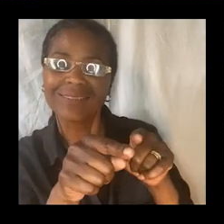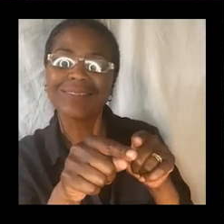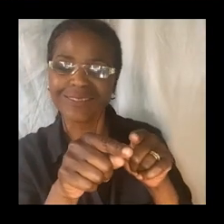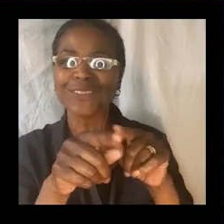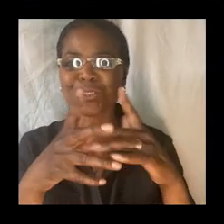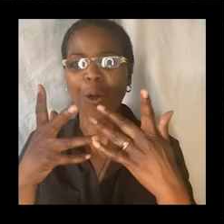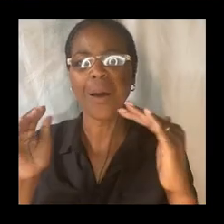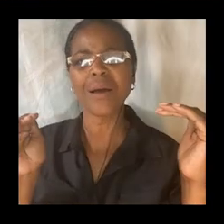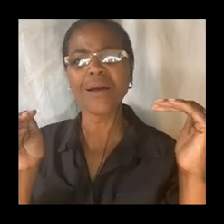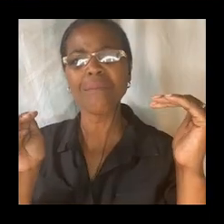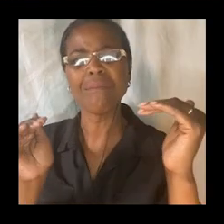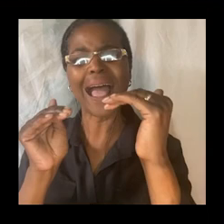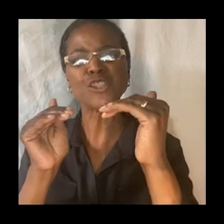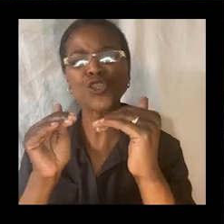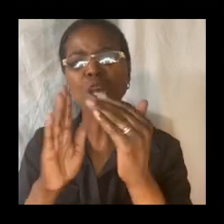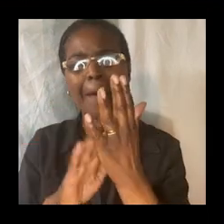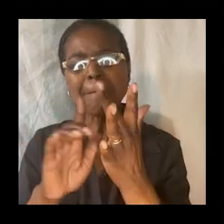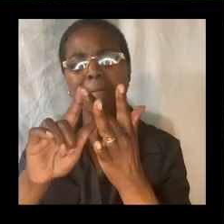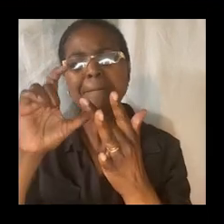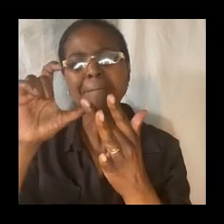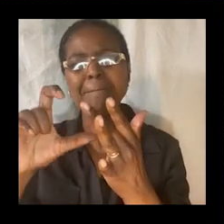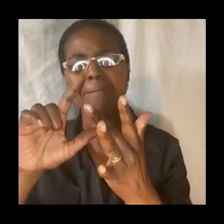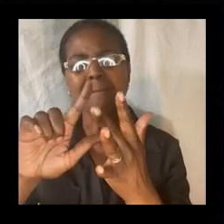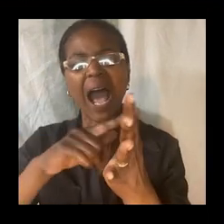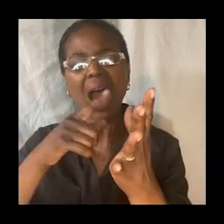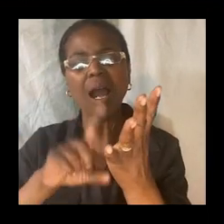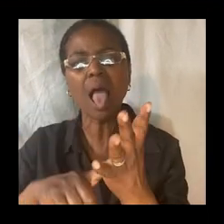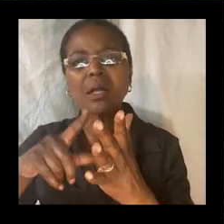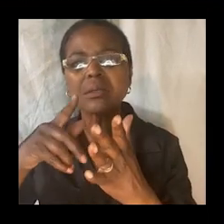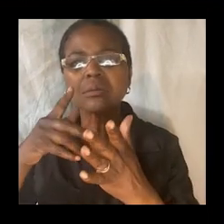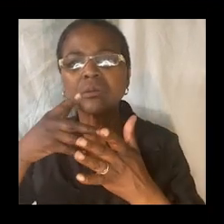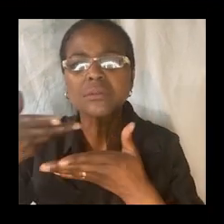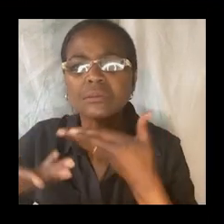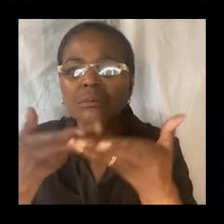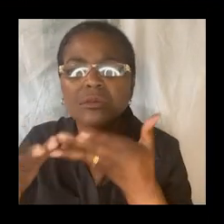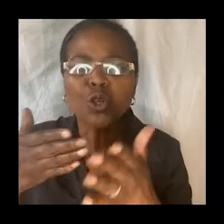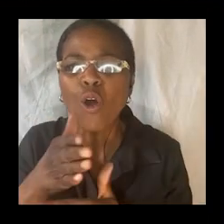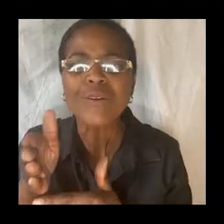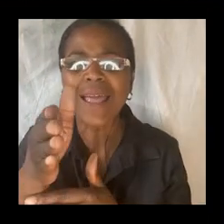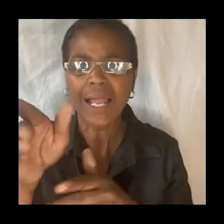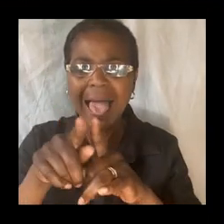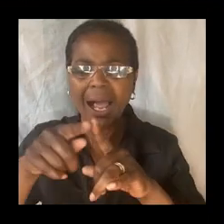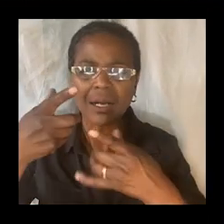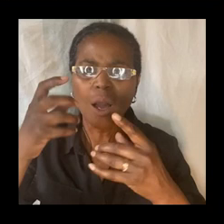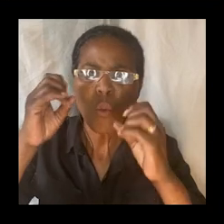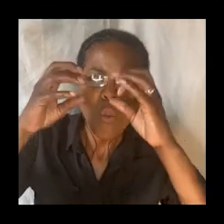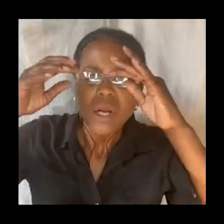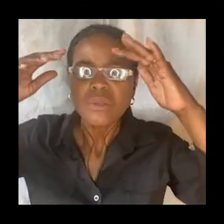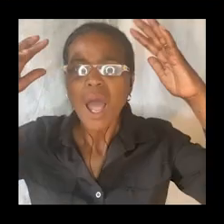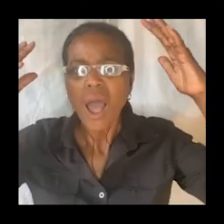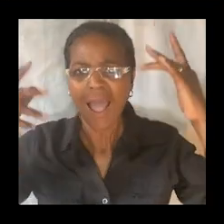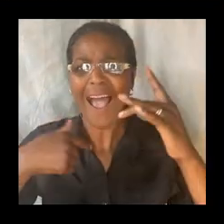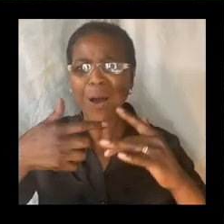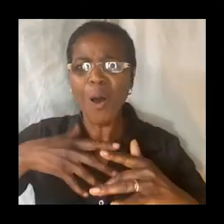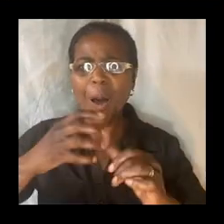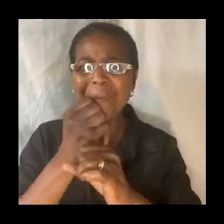mirrors Michael's journey of, you know, as the whole book begins, of this sense of kind of wonder that gradually unpeels. And so I wanted to make